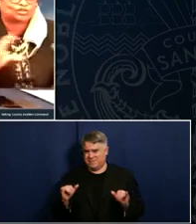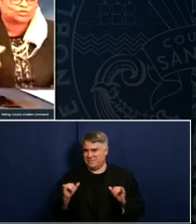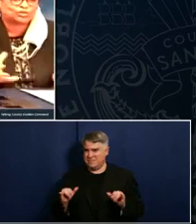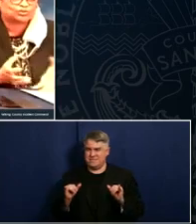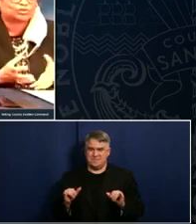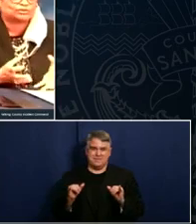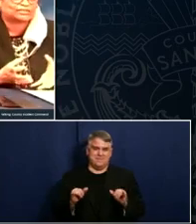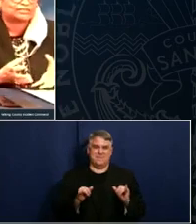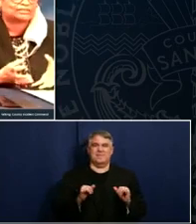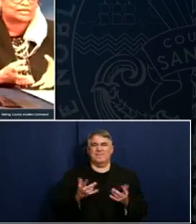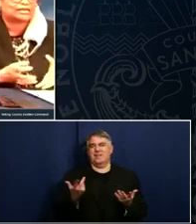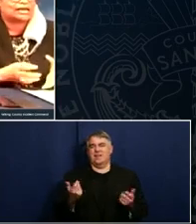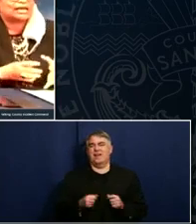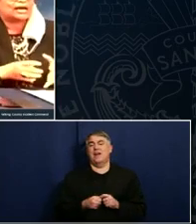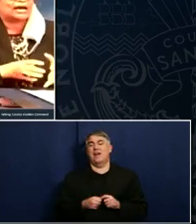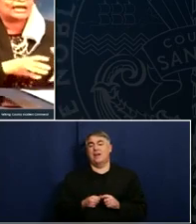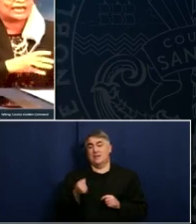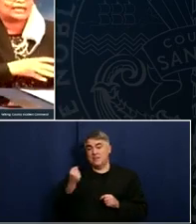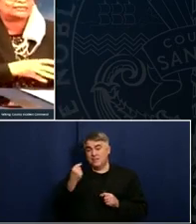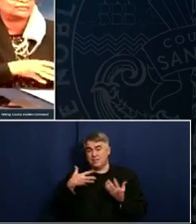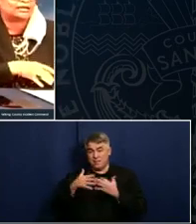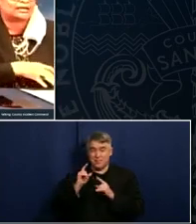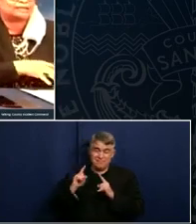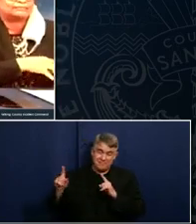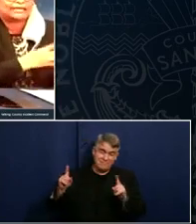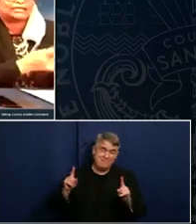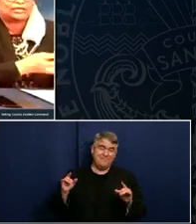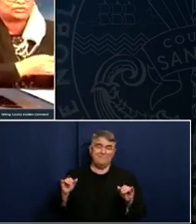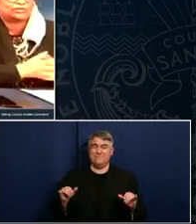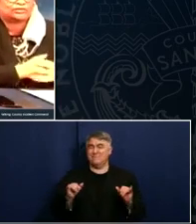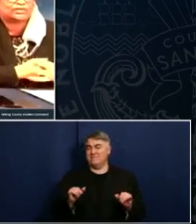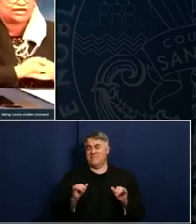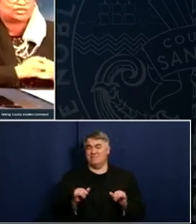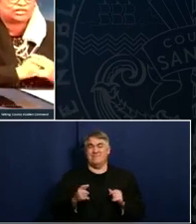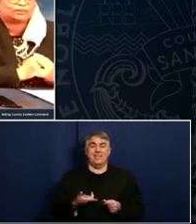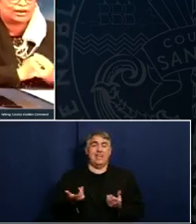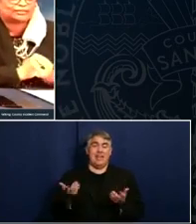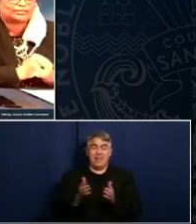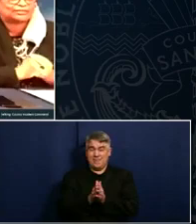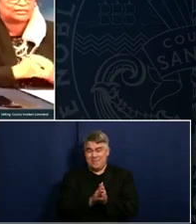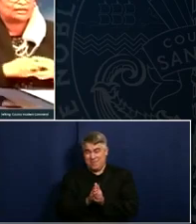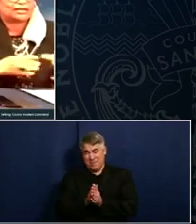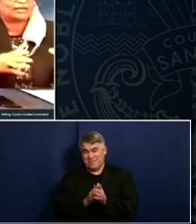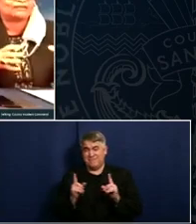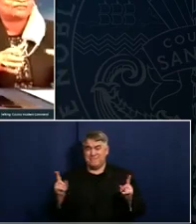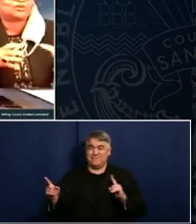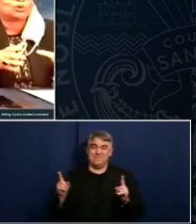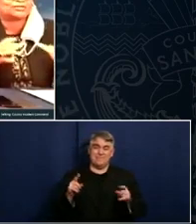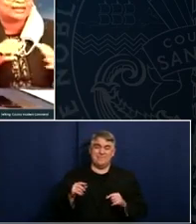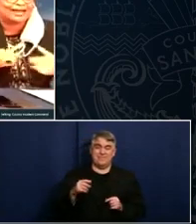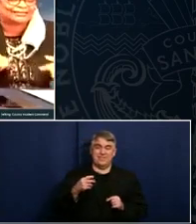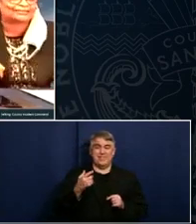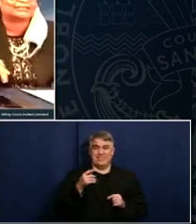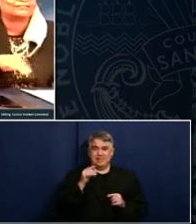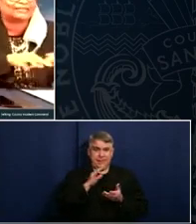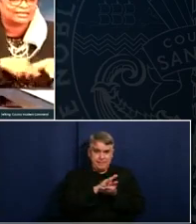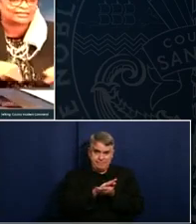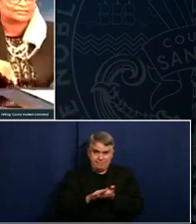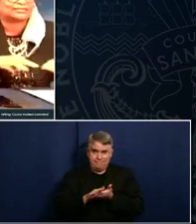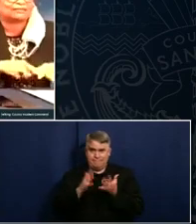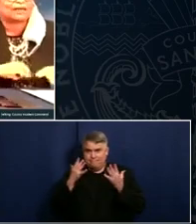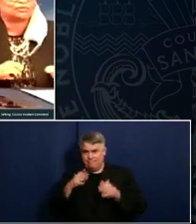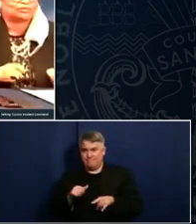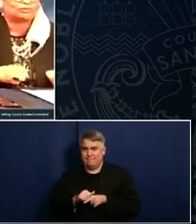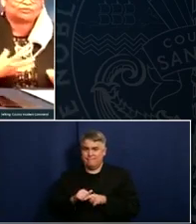coverings, watch your social distancing, and adhere to those hygiene practices. If you are not